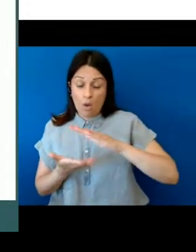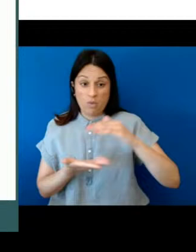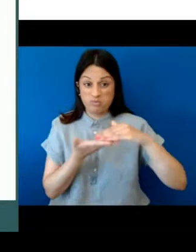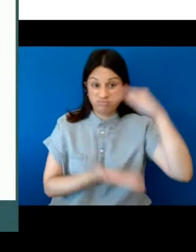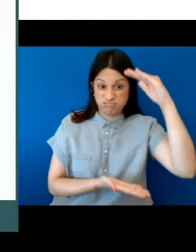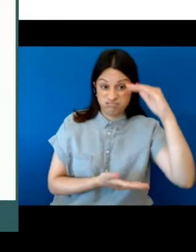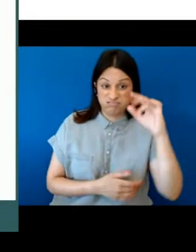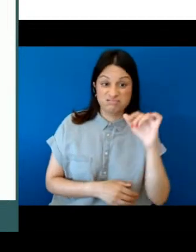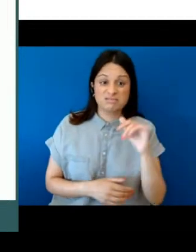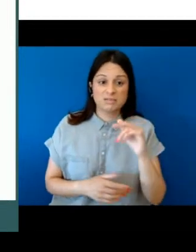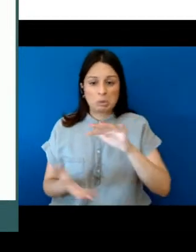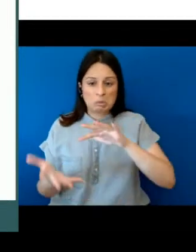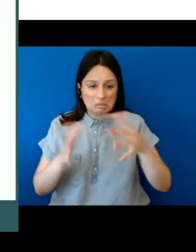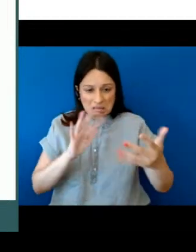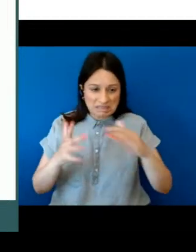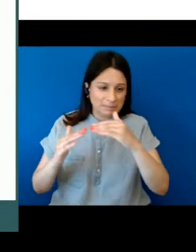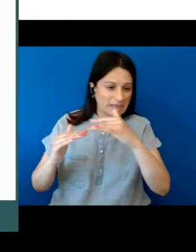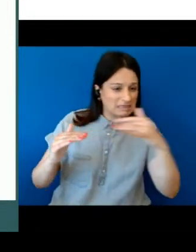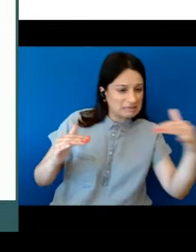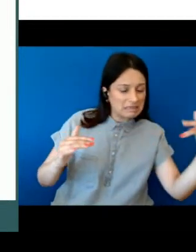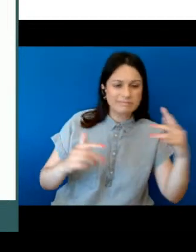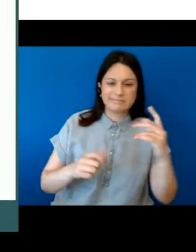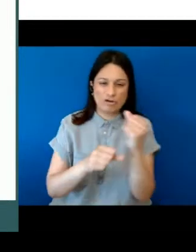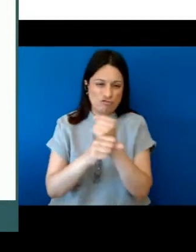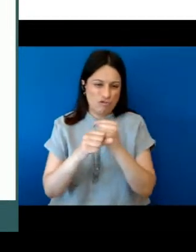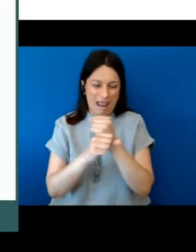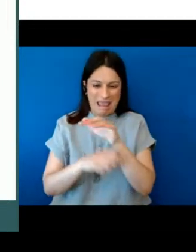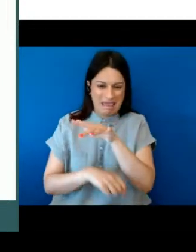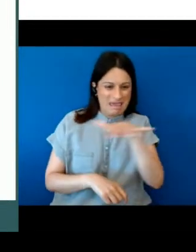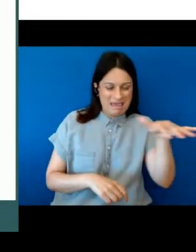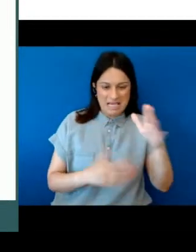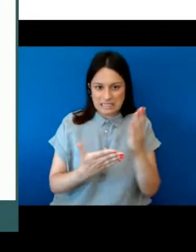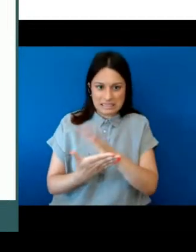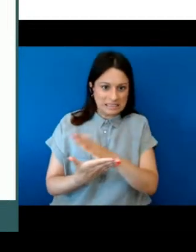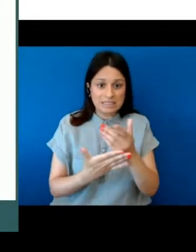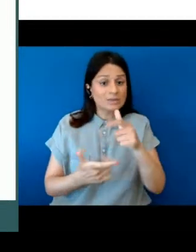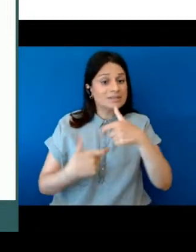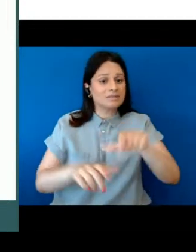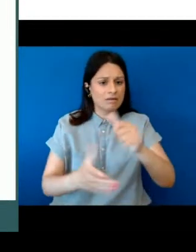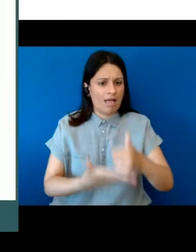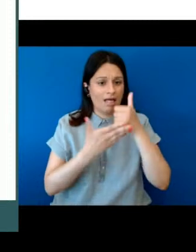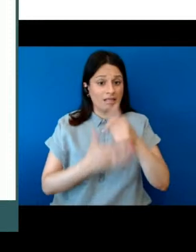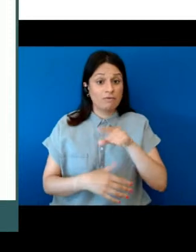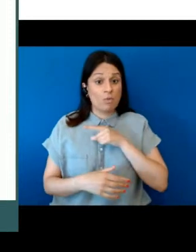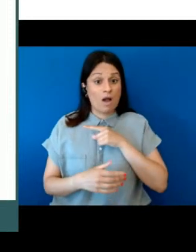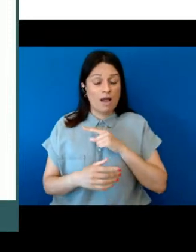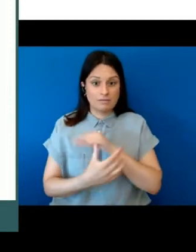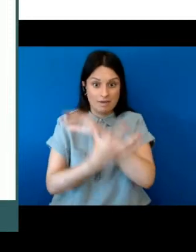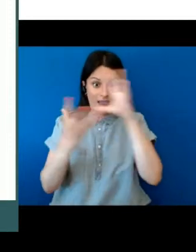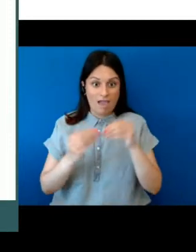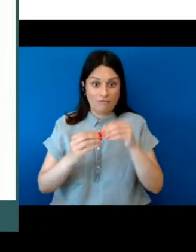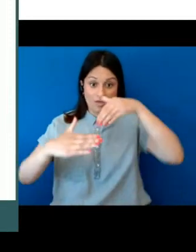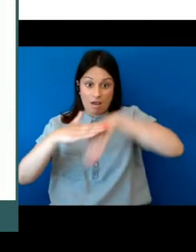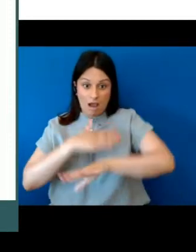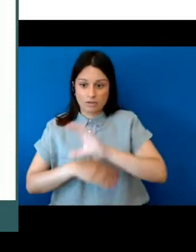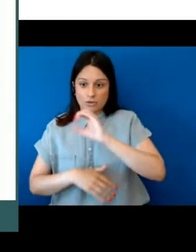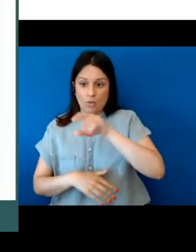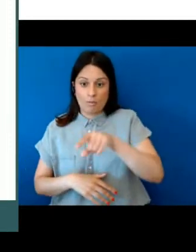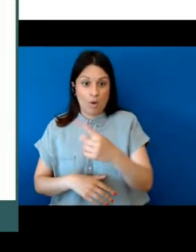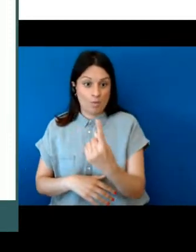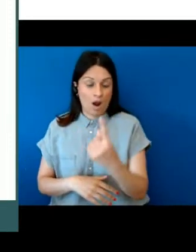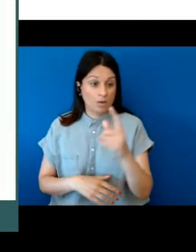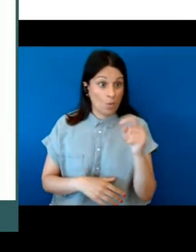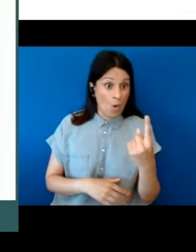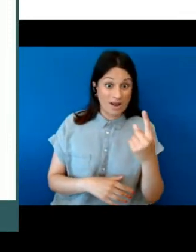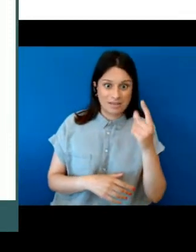intermediate levels, possible grey area, but they can still be helpful. So if everything is less than 0.1 and there's one test which is 0.6 and it